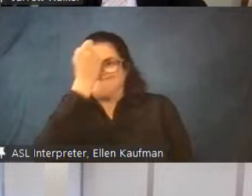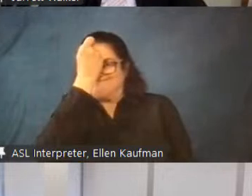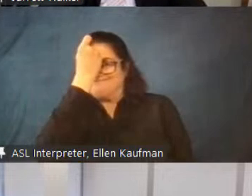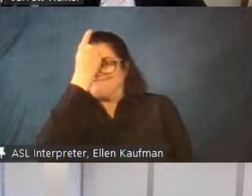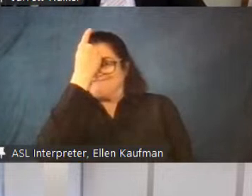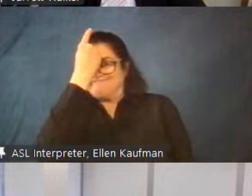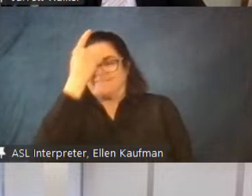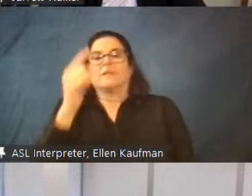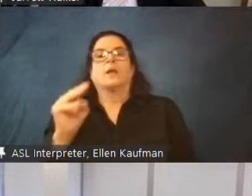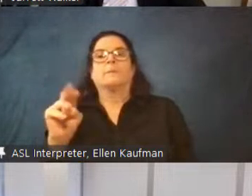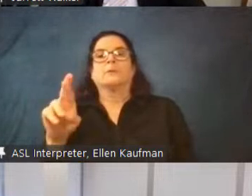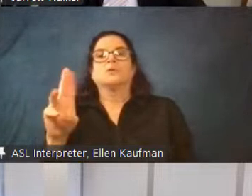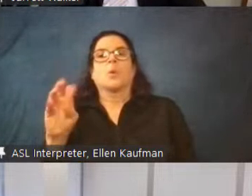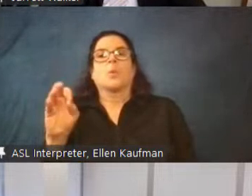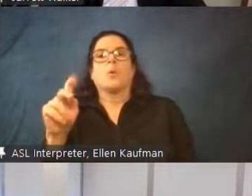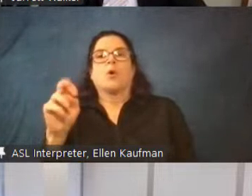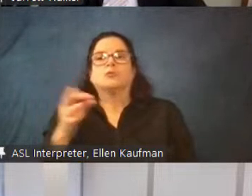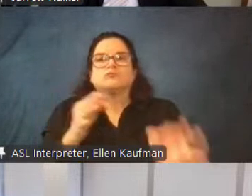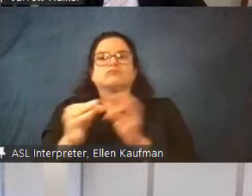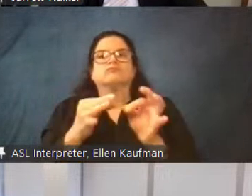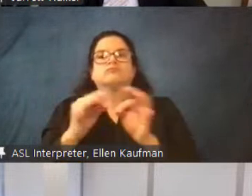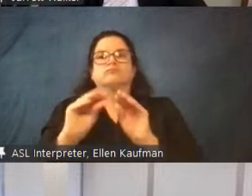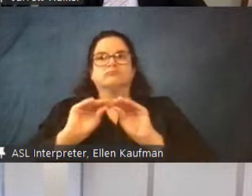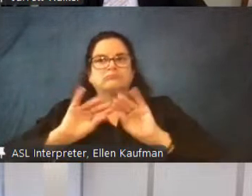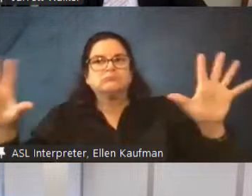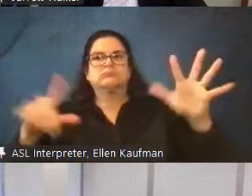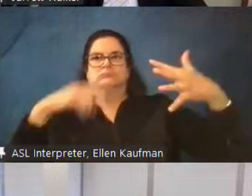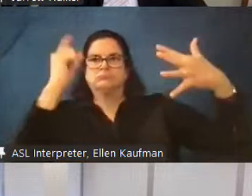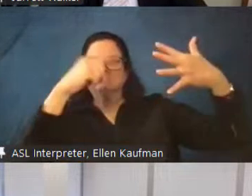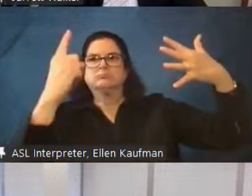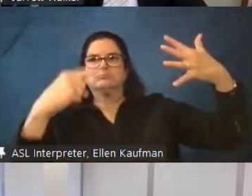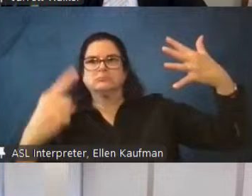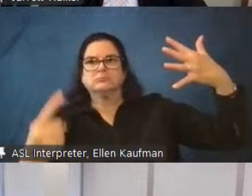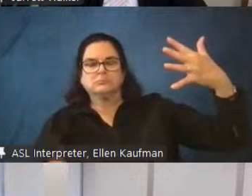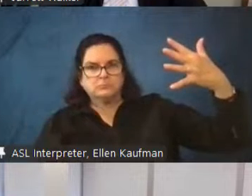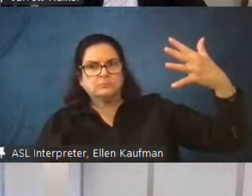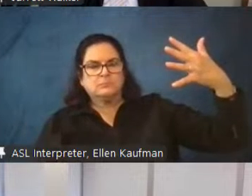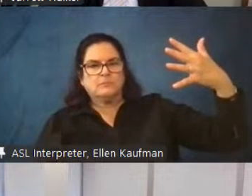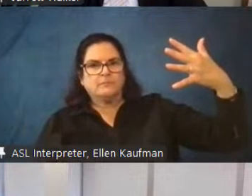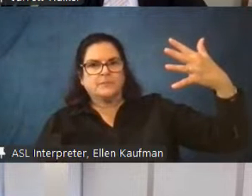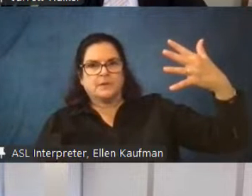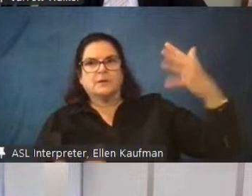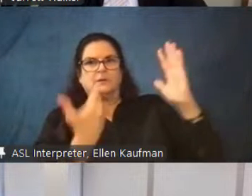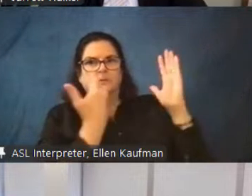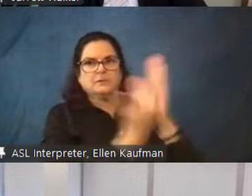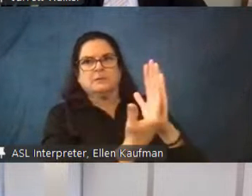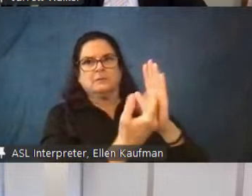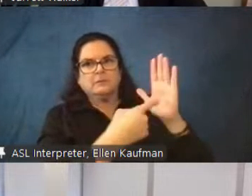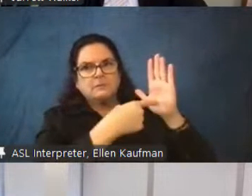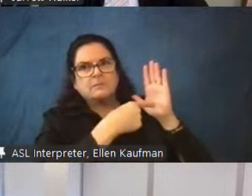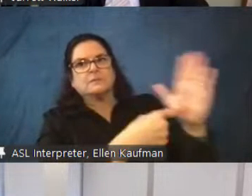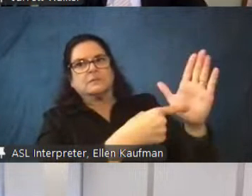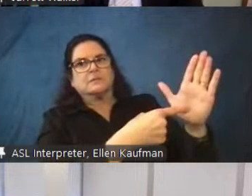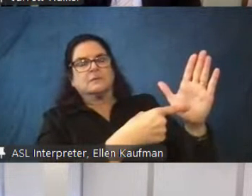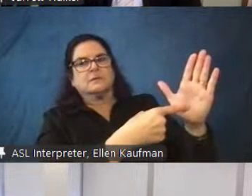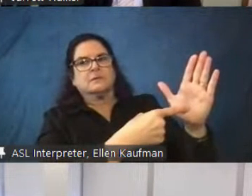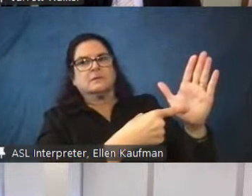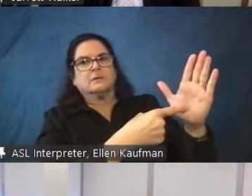to articulate for months as part of the bigger problem here that needs to be addressed.